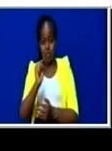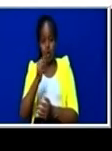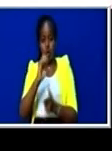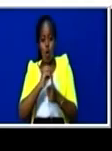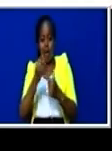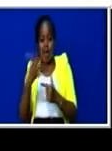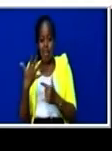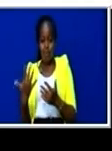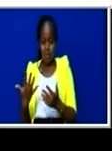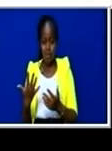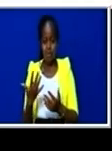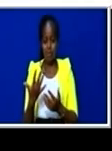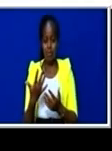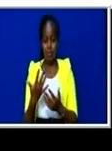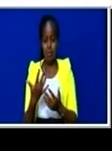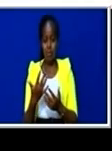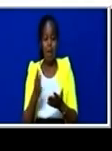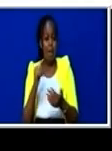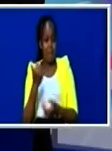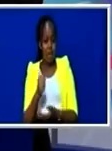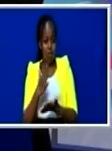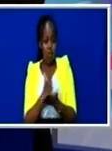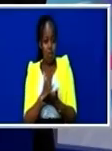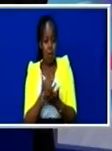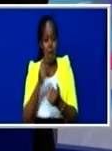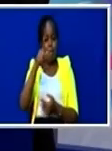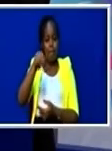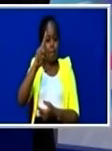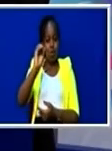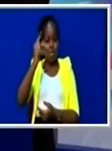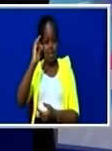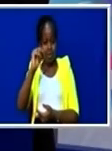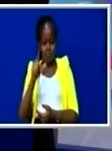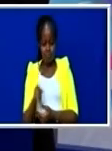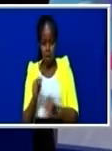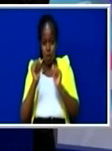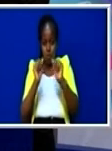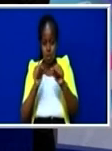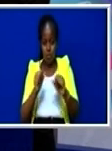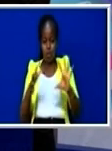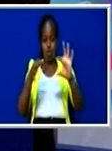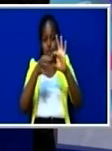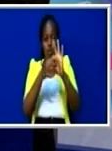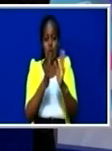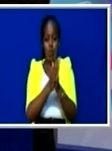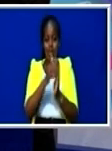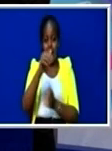other substances. Okay, they are still, so a protein is able to combine with